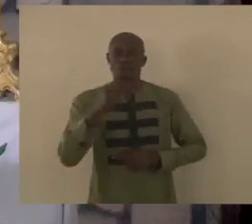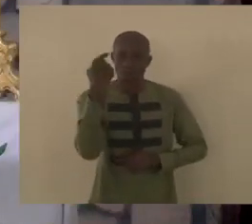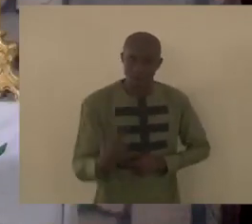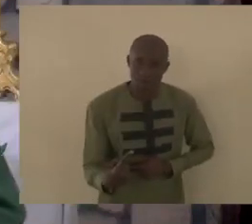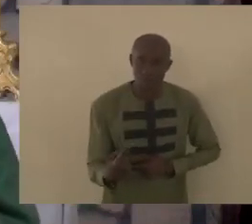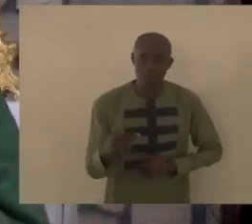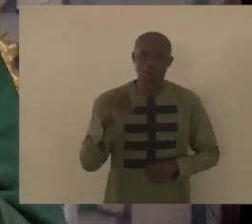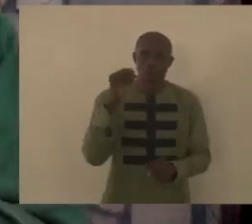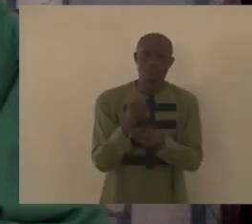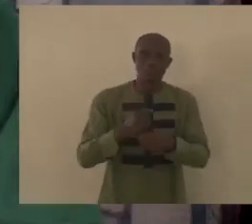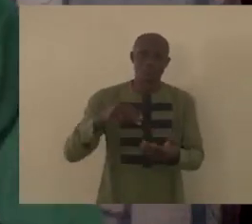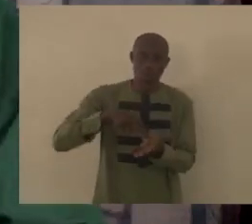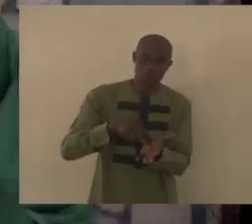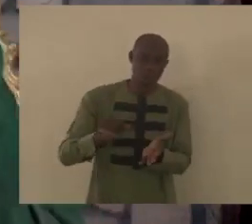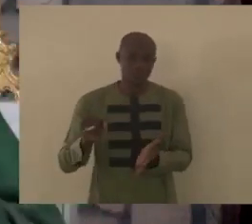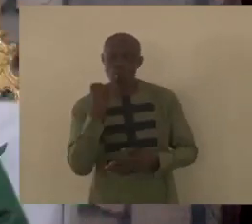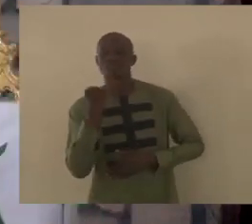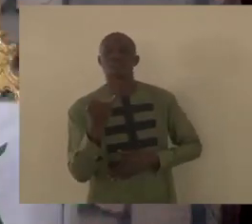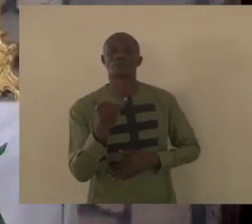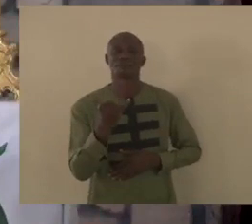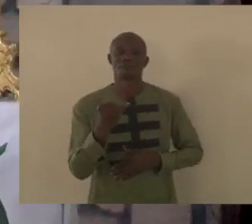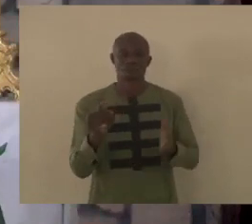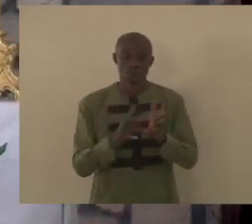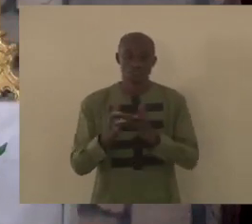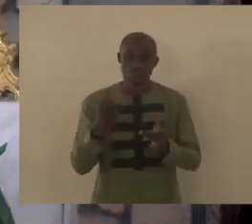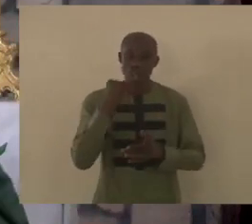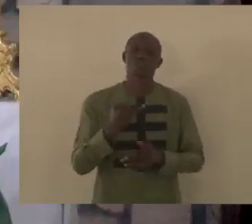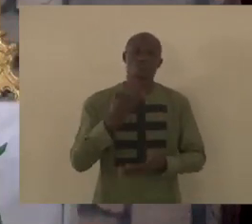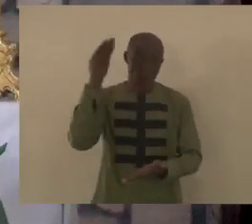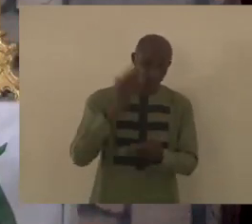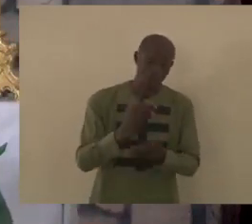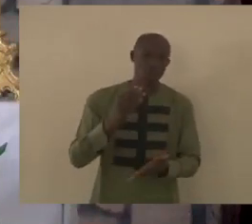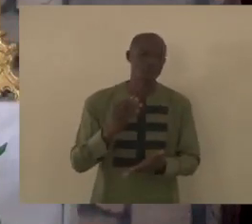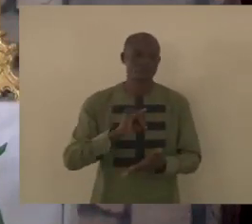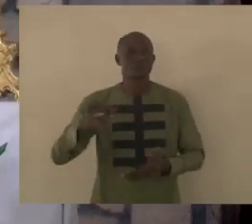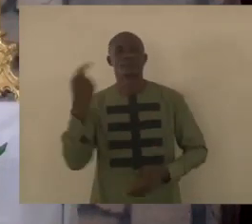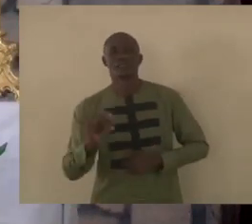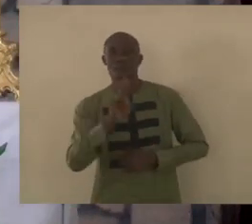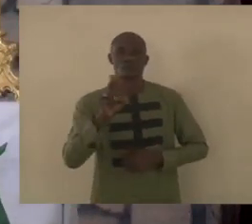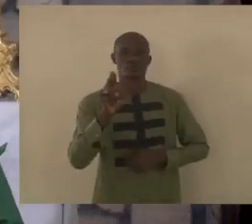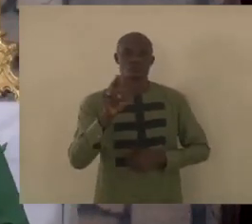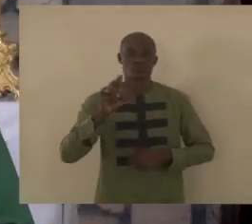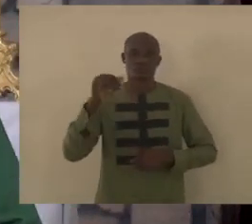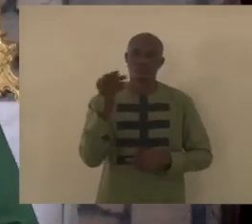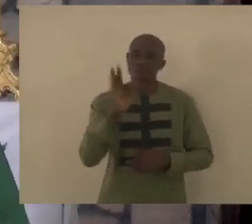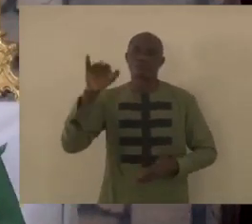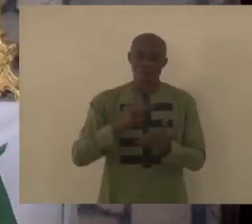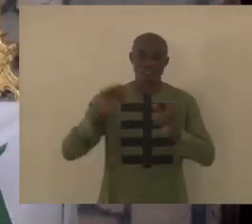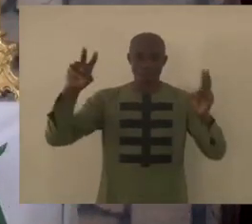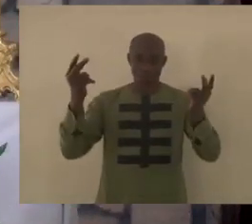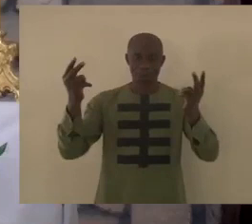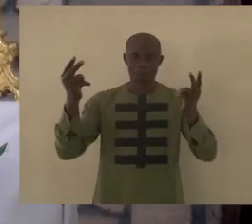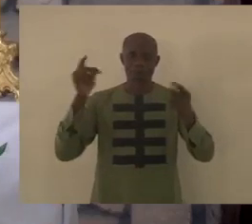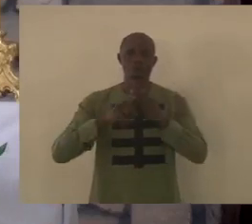So the only thing that makes sense is that Jesus was not literally prohibiting the use of the title. He was only